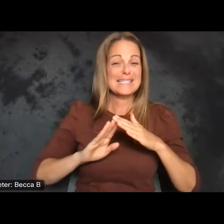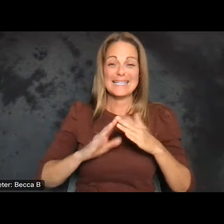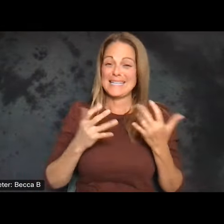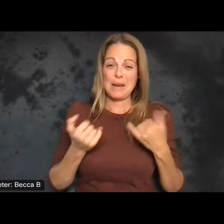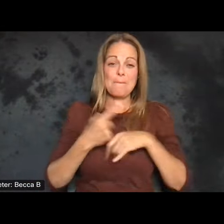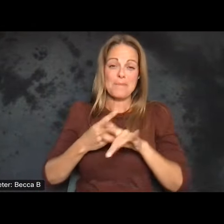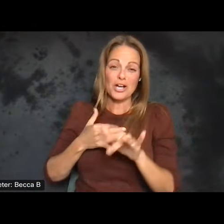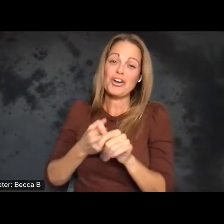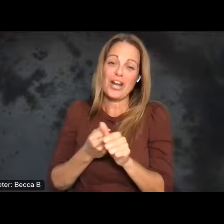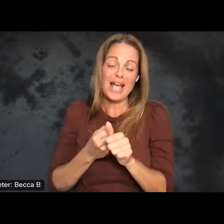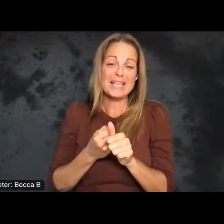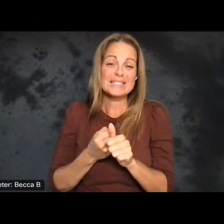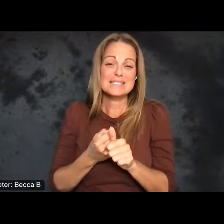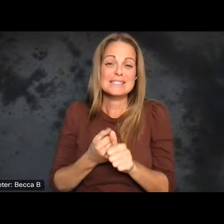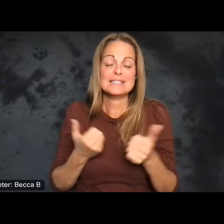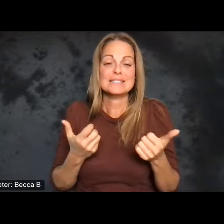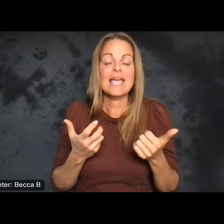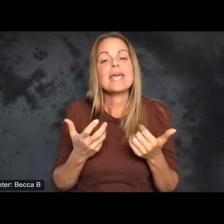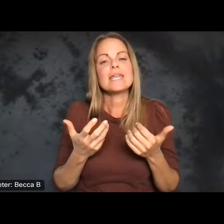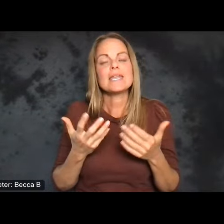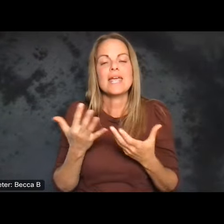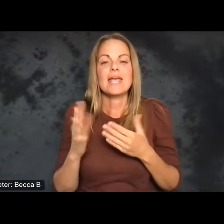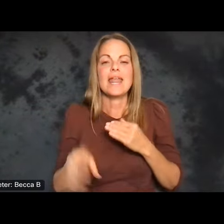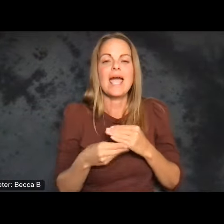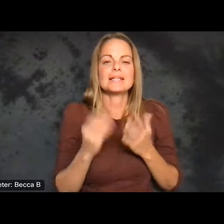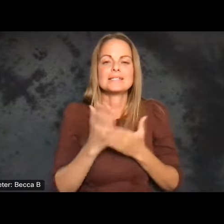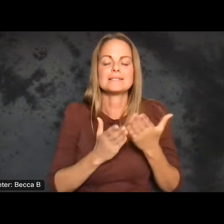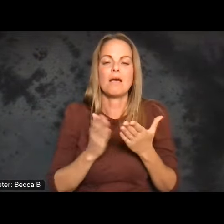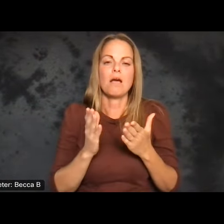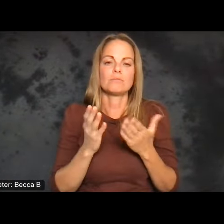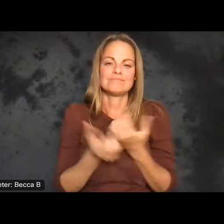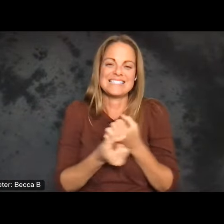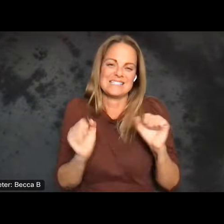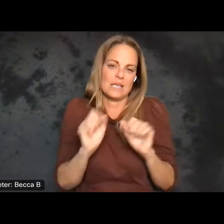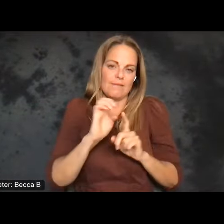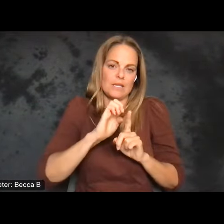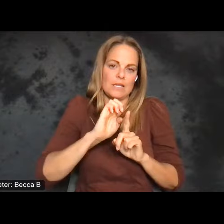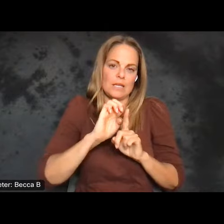and include some safety and environmental updates.